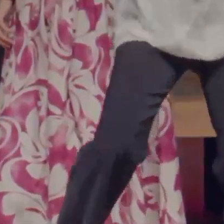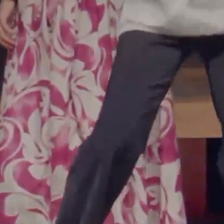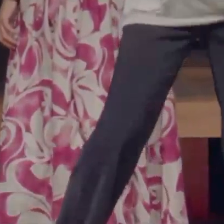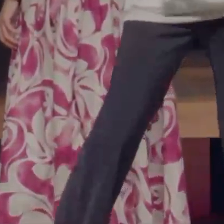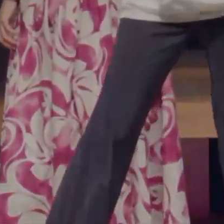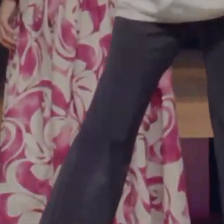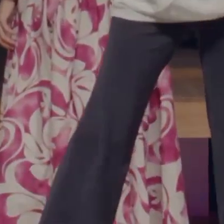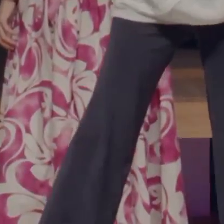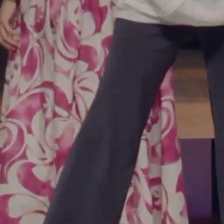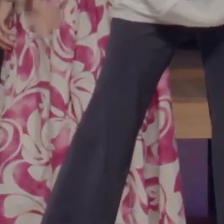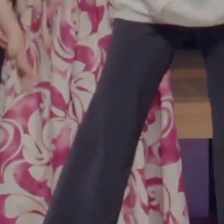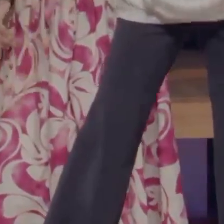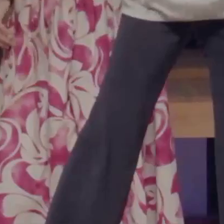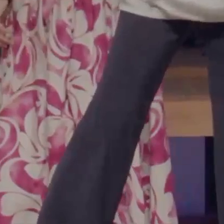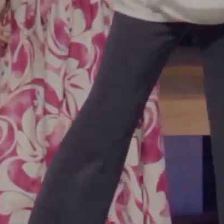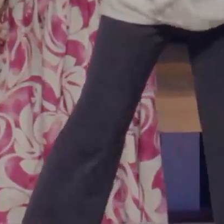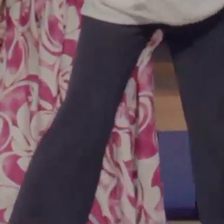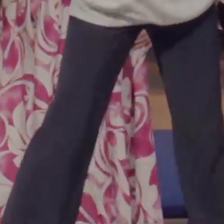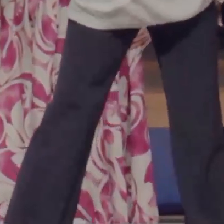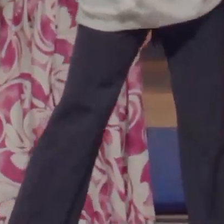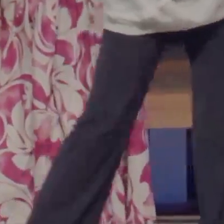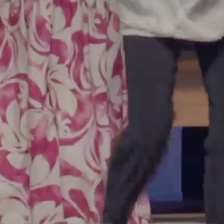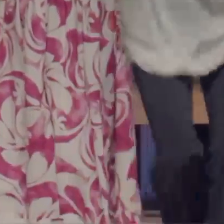My Savior,